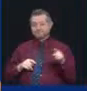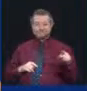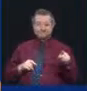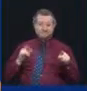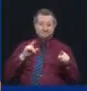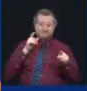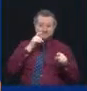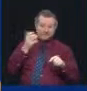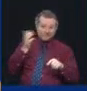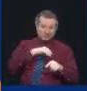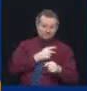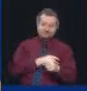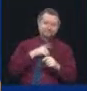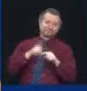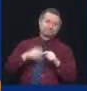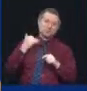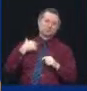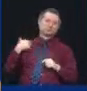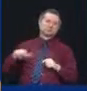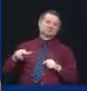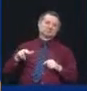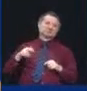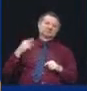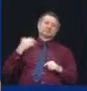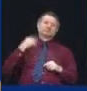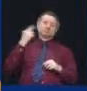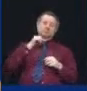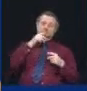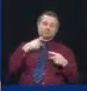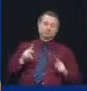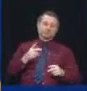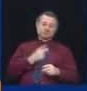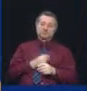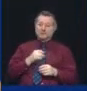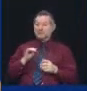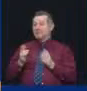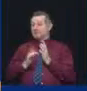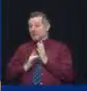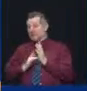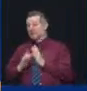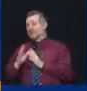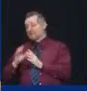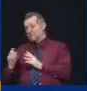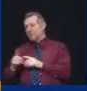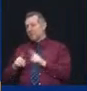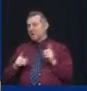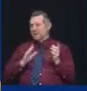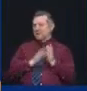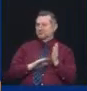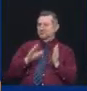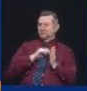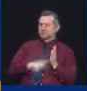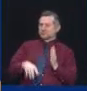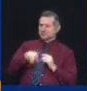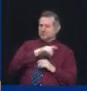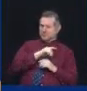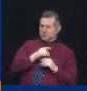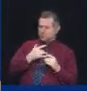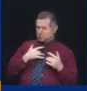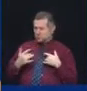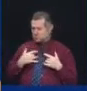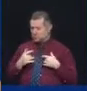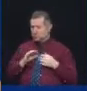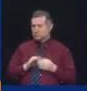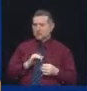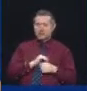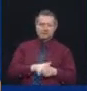you just have medical exemptions, specifically for college students. Is there any issue with that, with the COVID vaccine in particular? Not